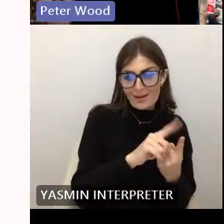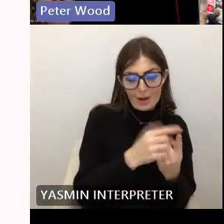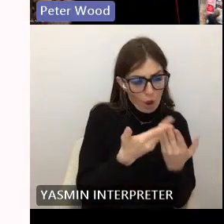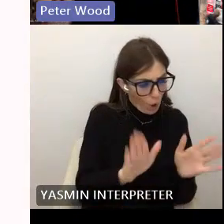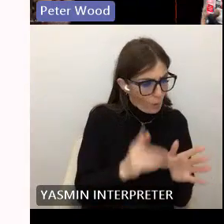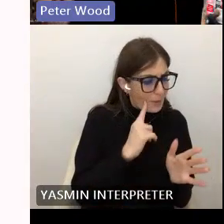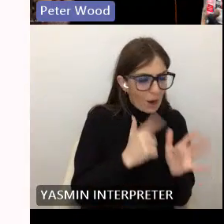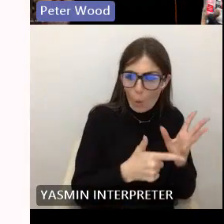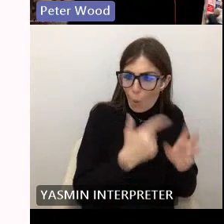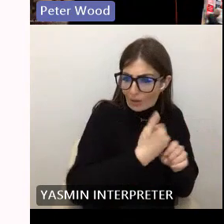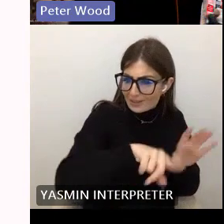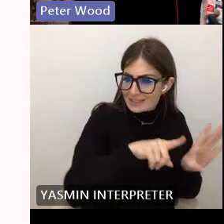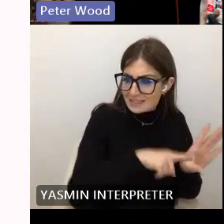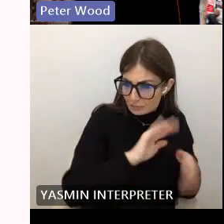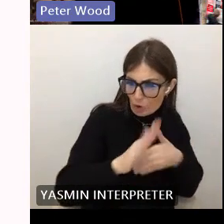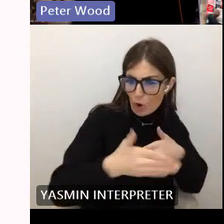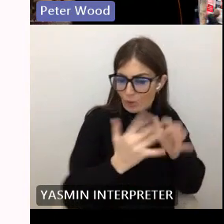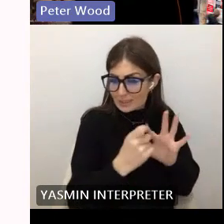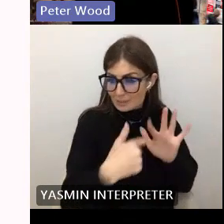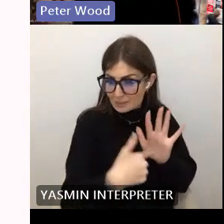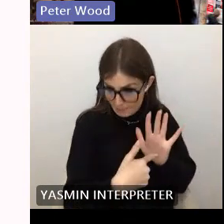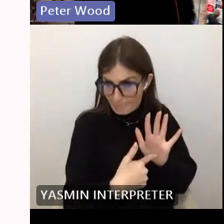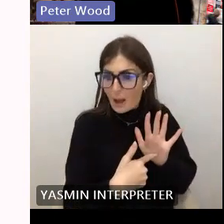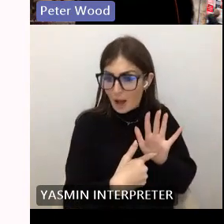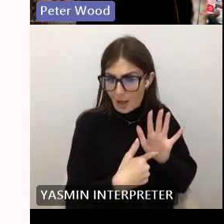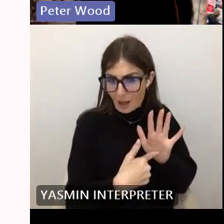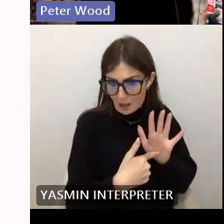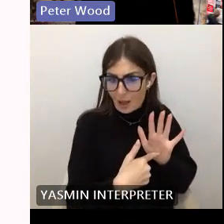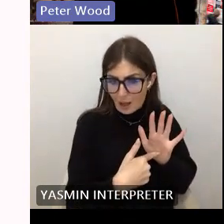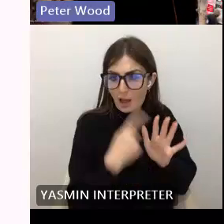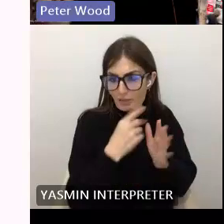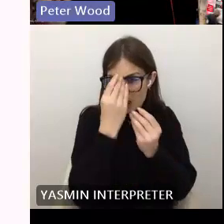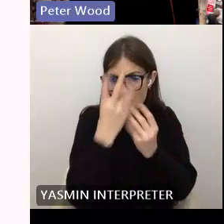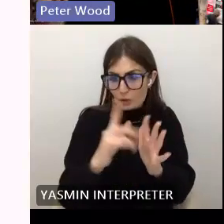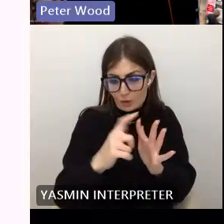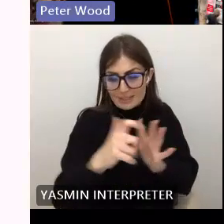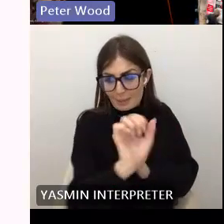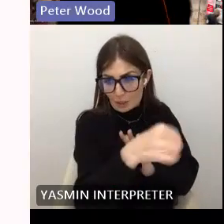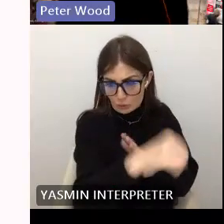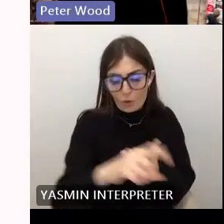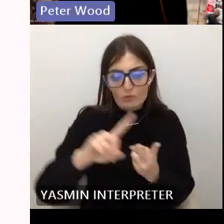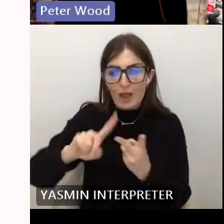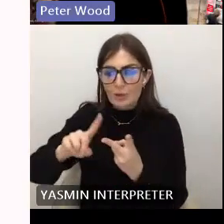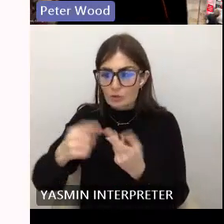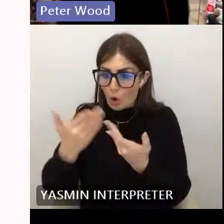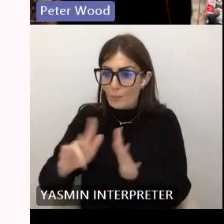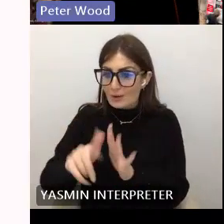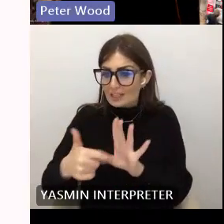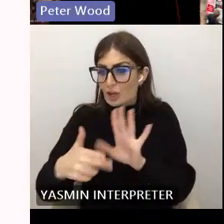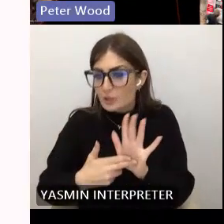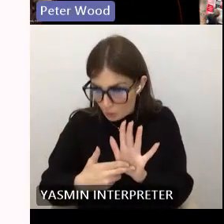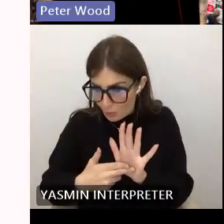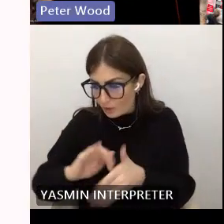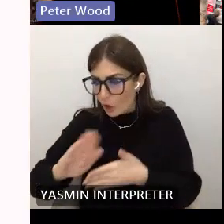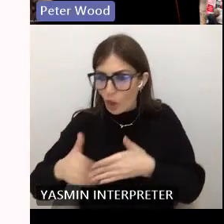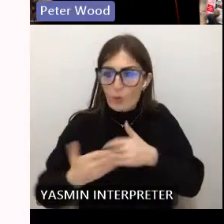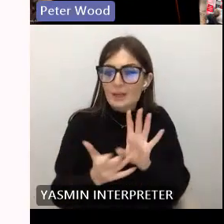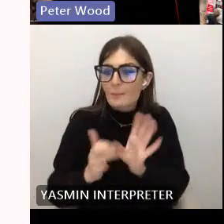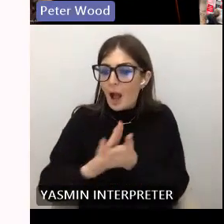in August this year, closing in September with notification in December, and round 2 opening in January, closing in